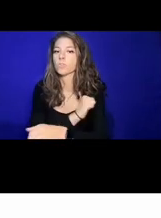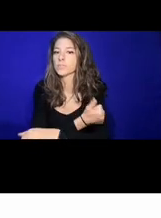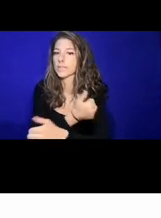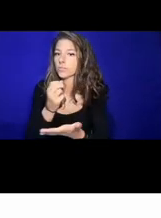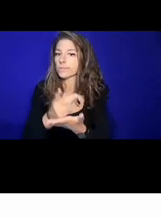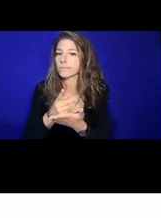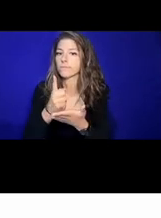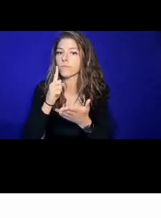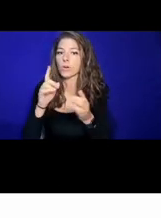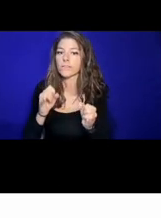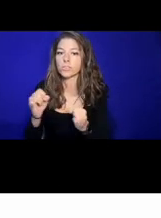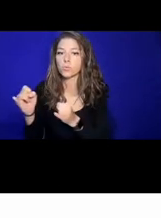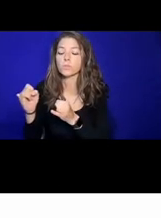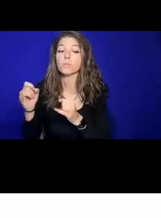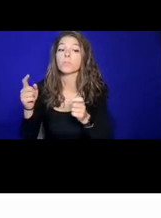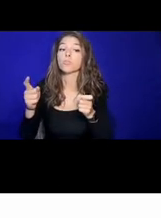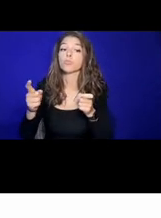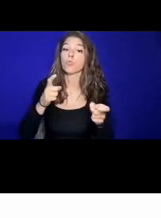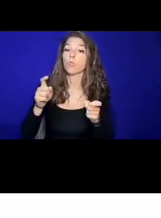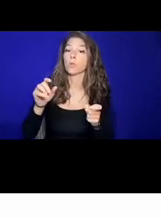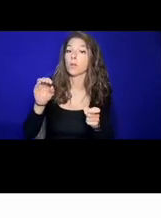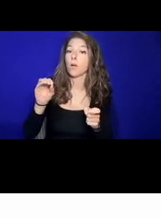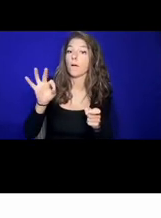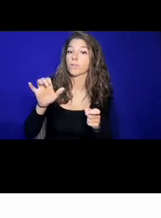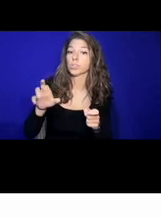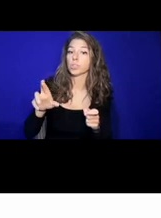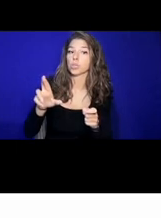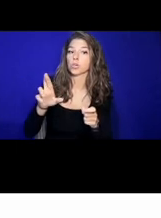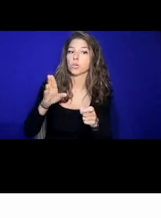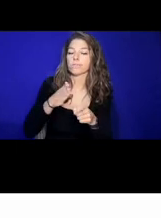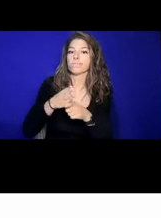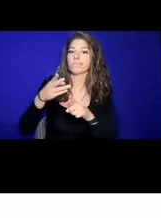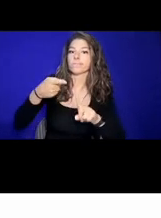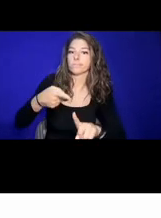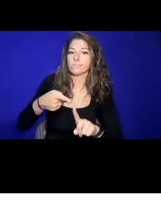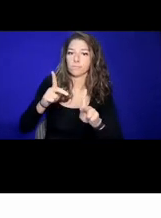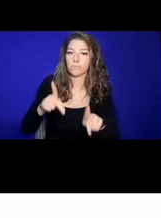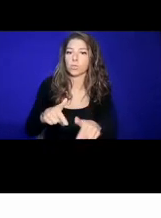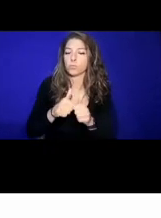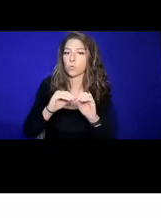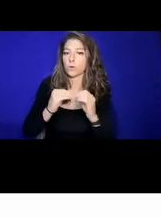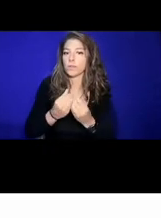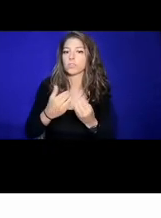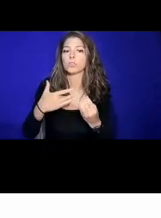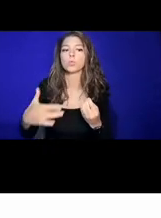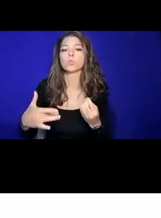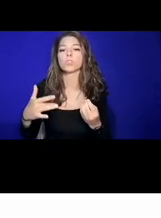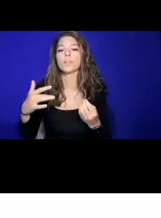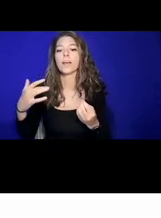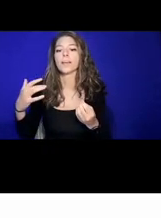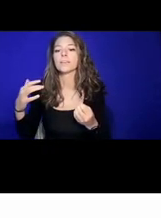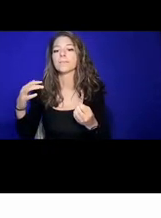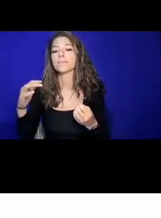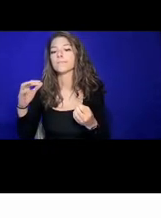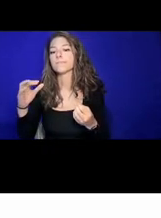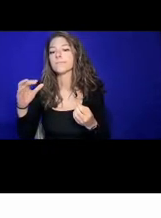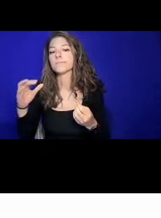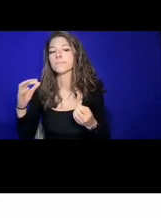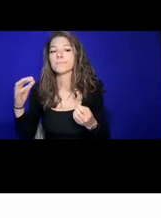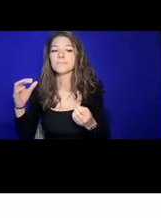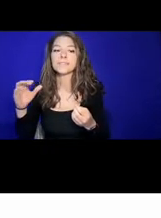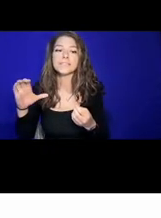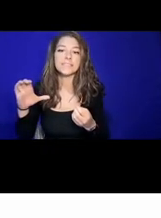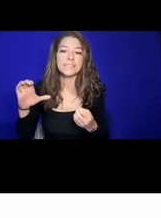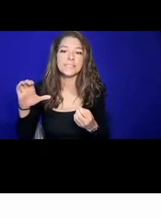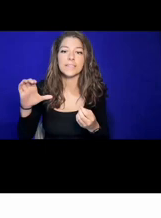authorization for individuals. The controlling officer is the main person within the organization, usually like a chief